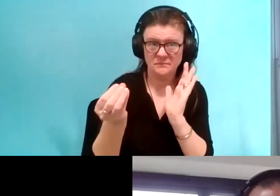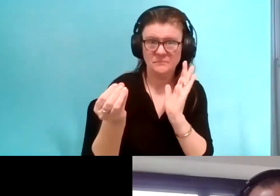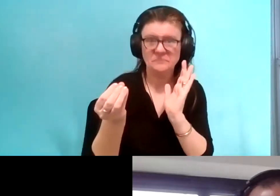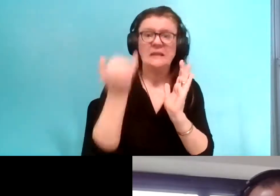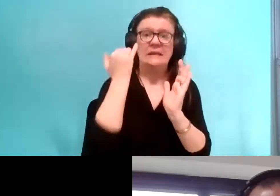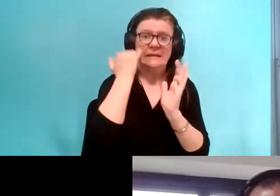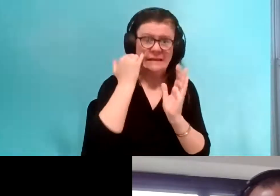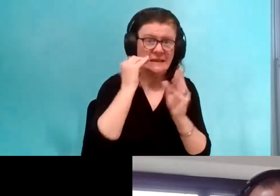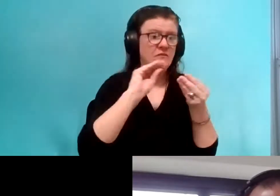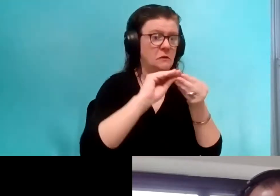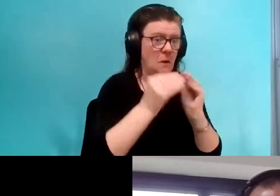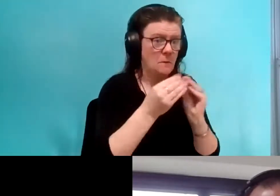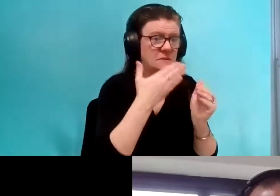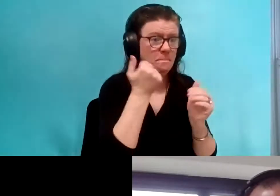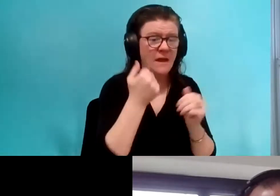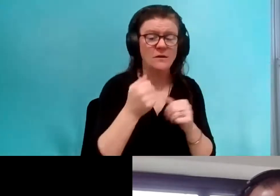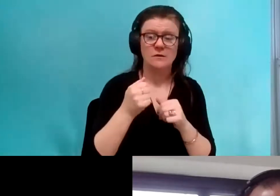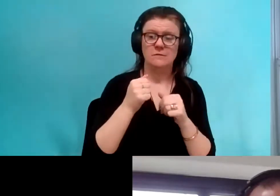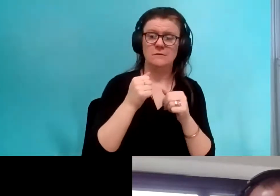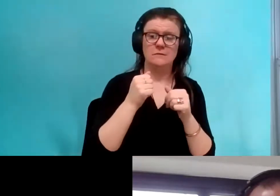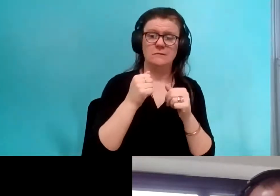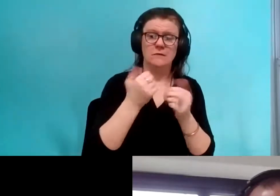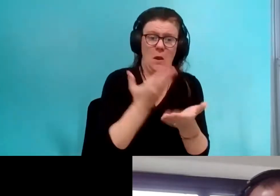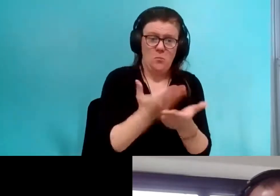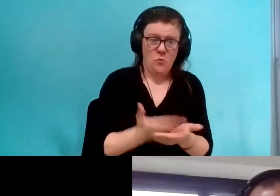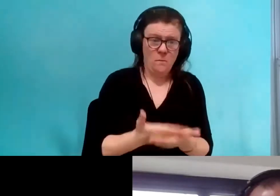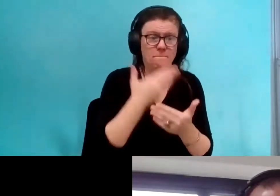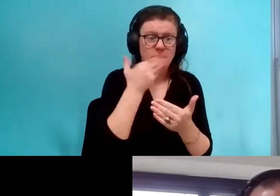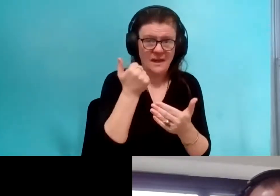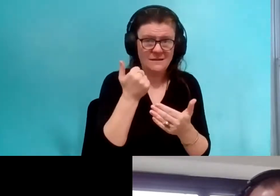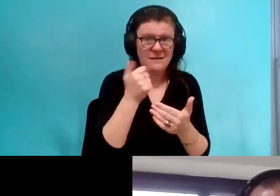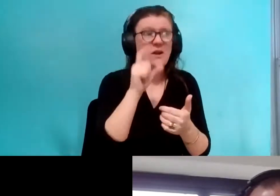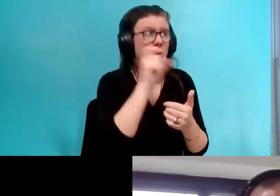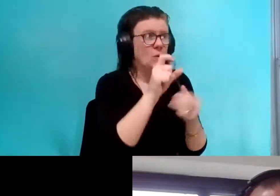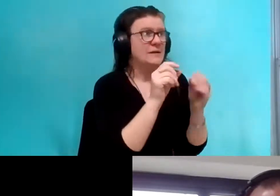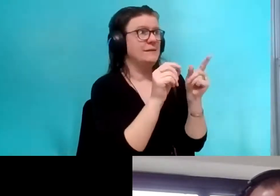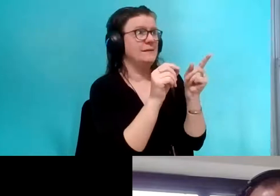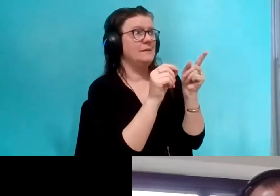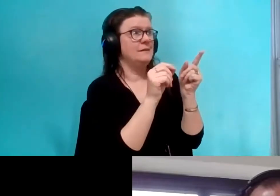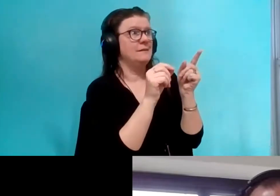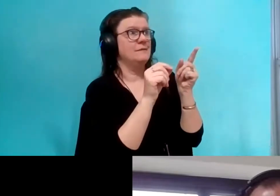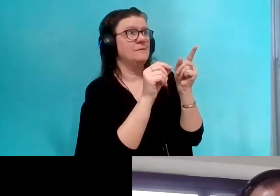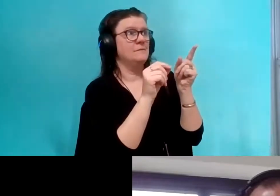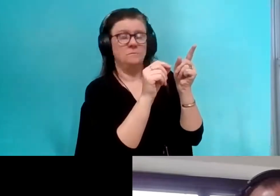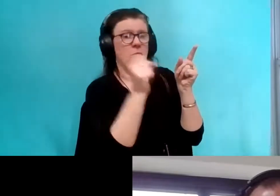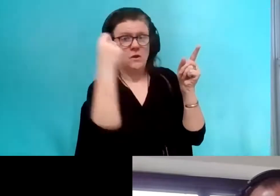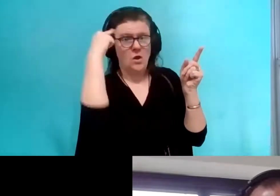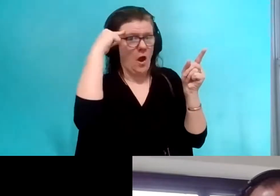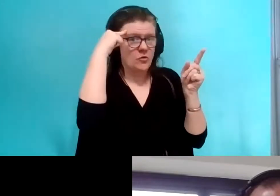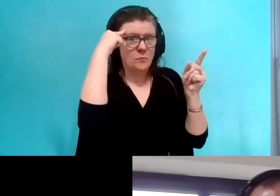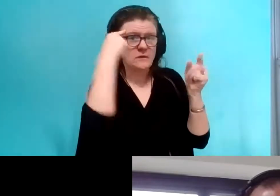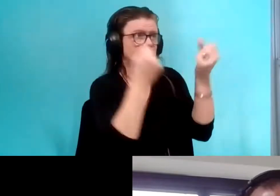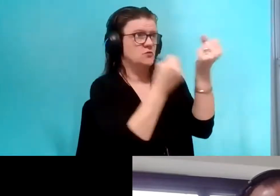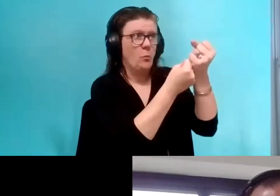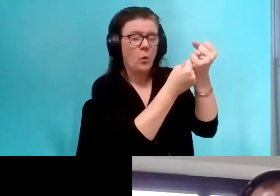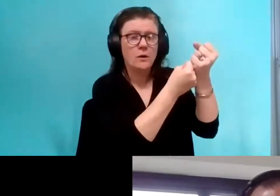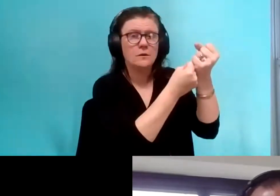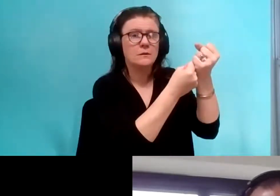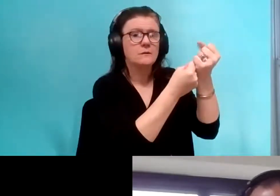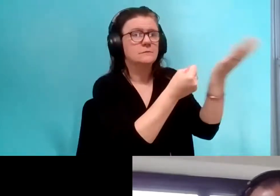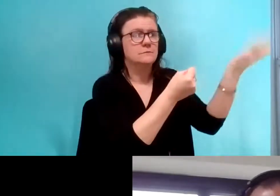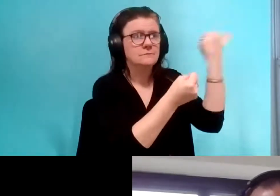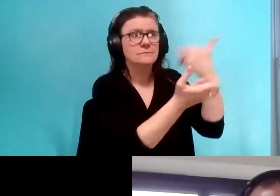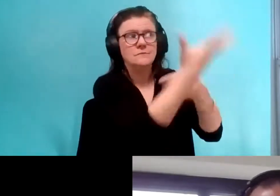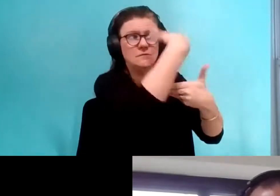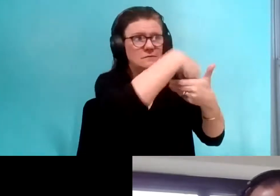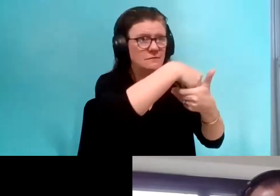production and use of gender data and statistics, you really need those institutional elements to be present, where it's not